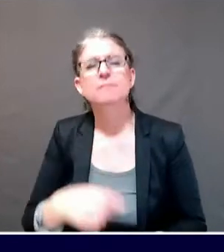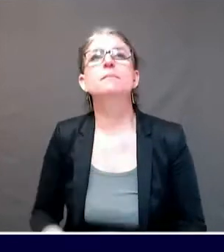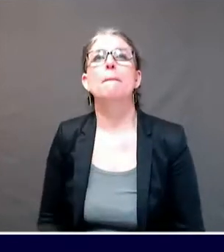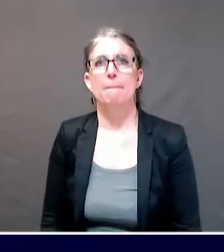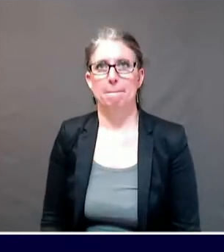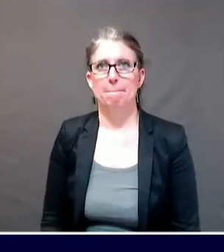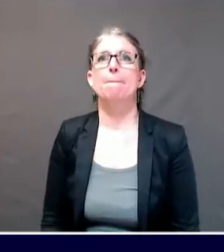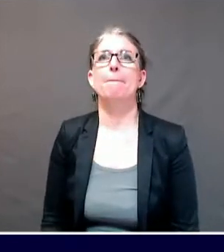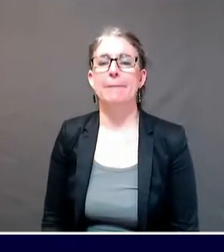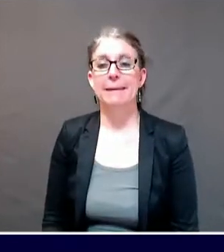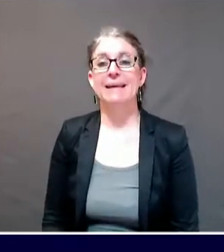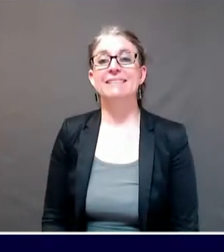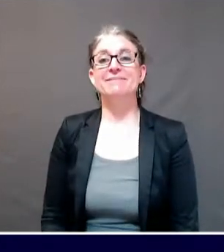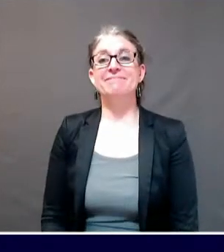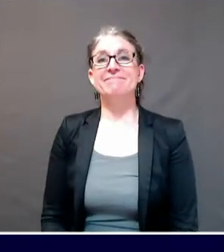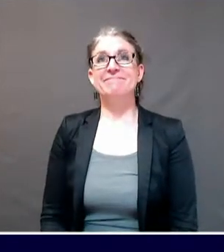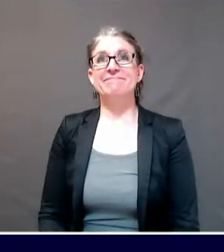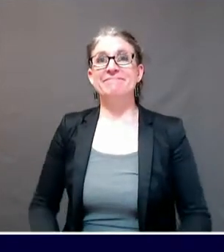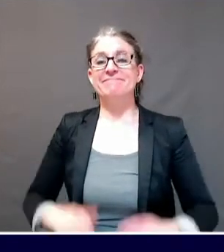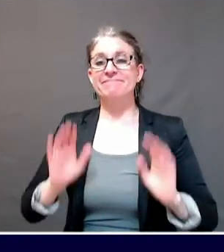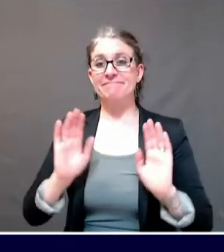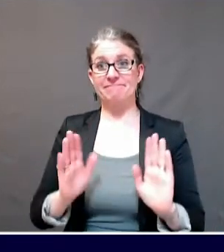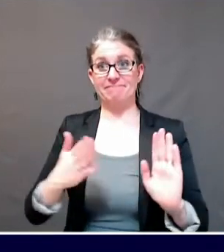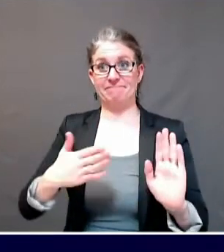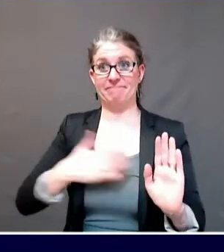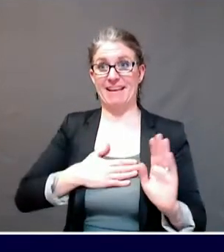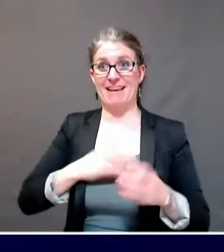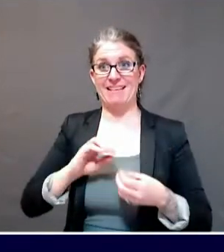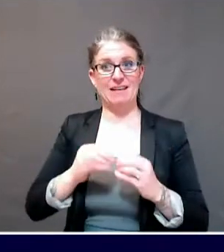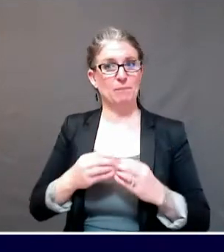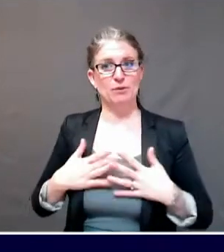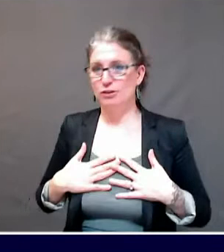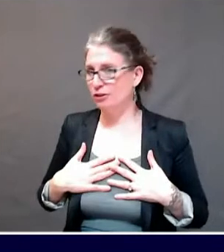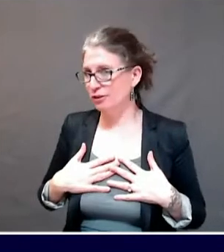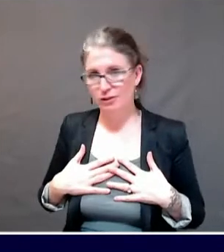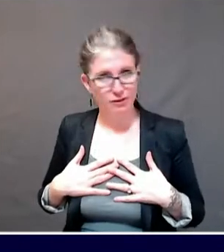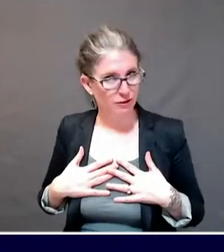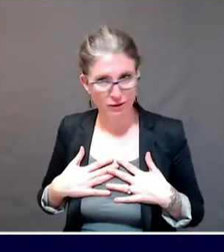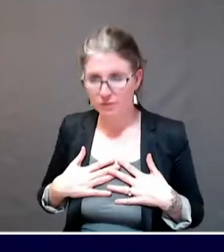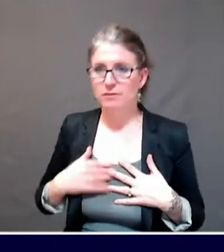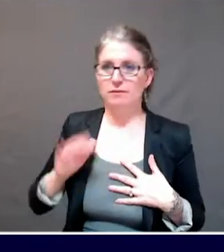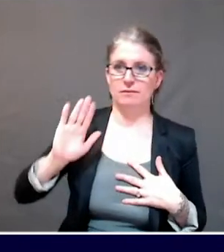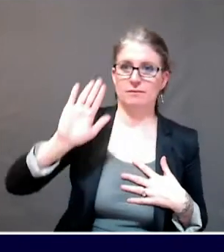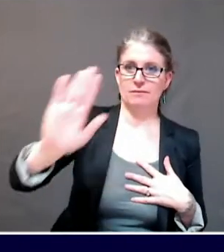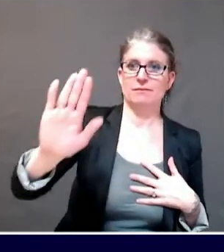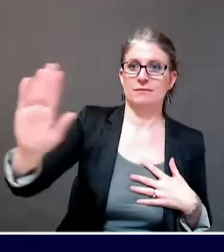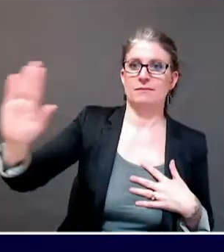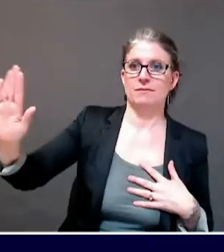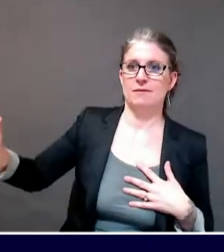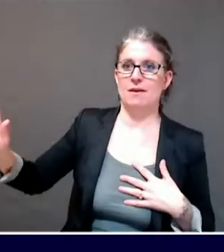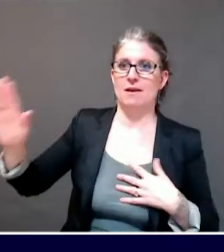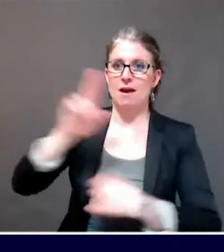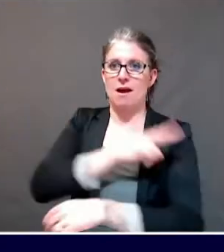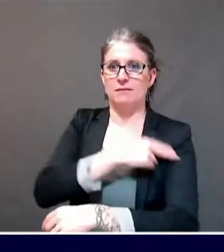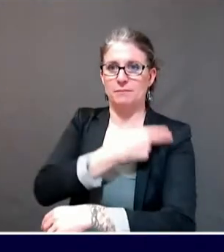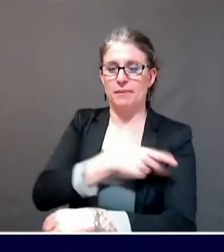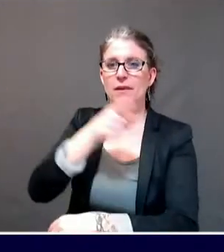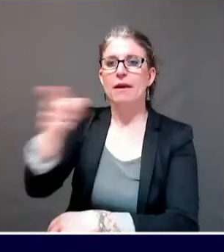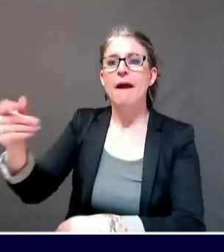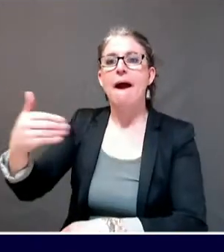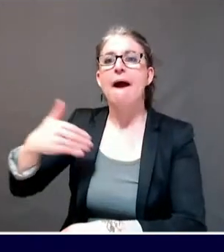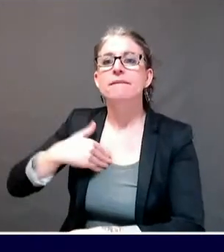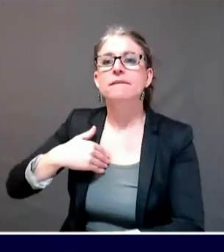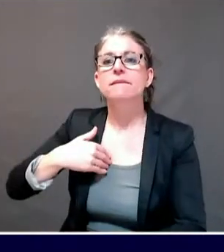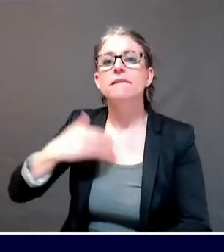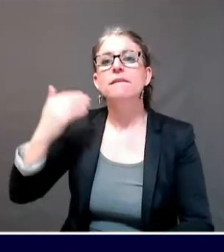various hospitals that have been themselves vaccinating their own staff. So we do not, at our level,